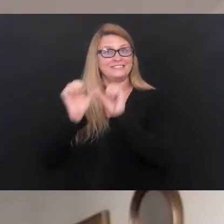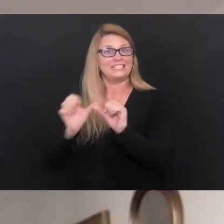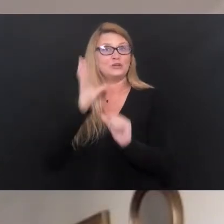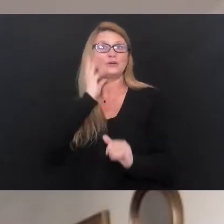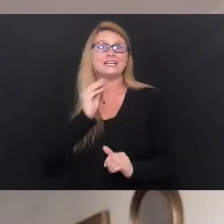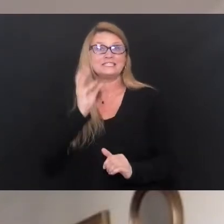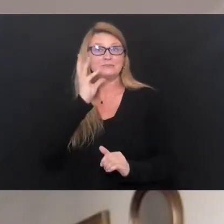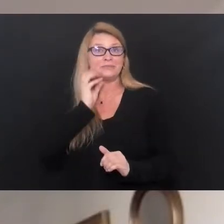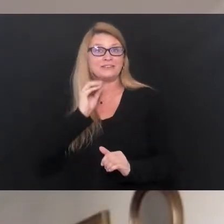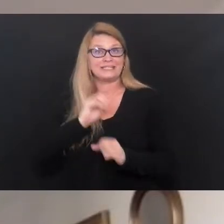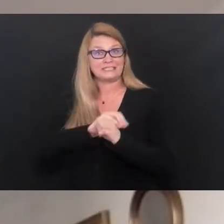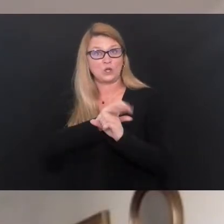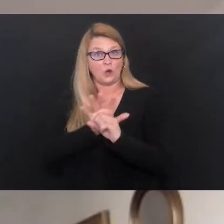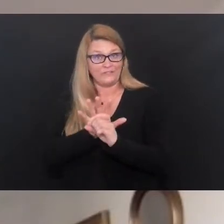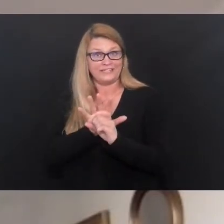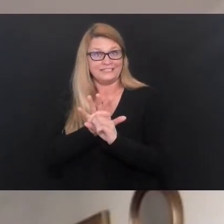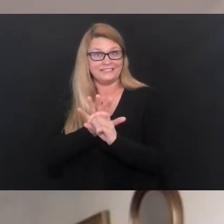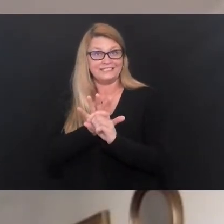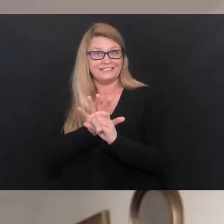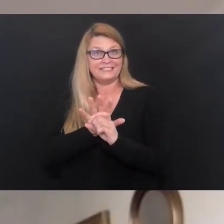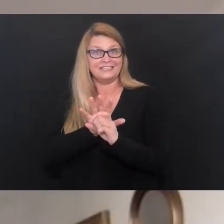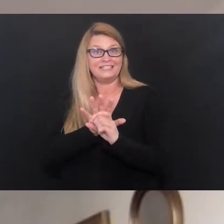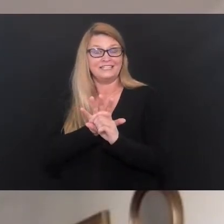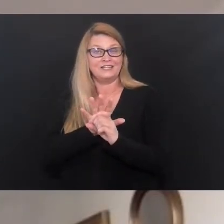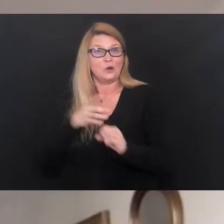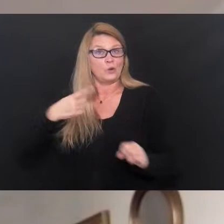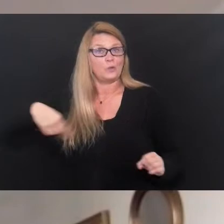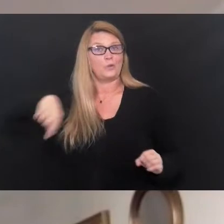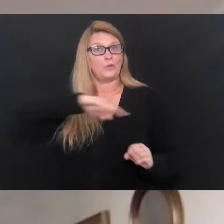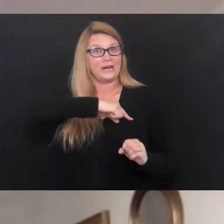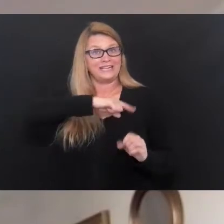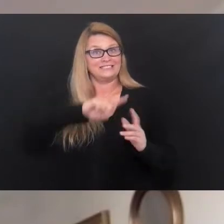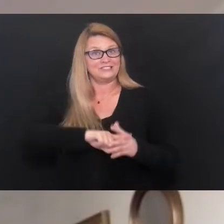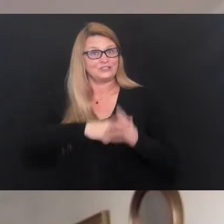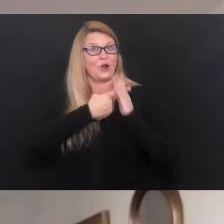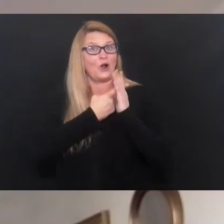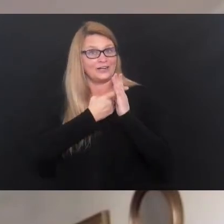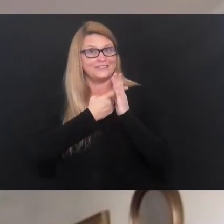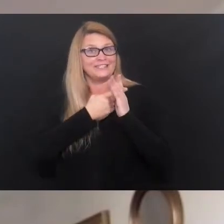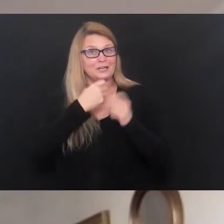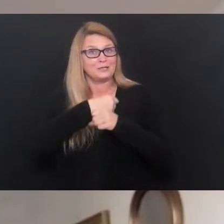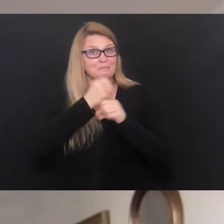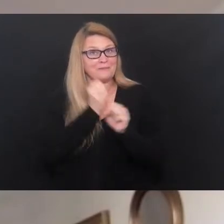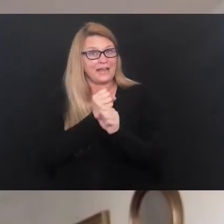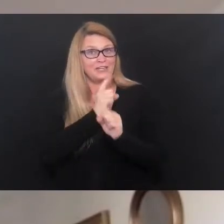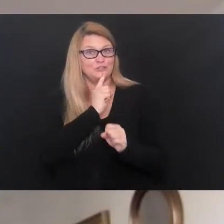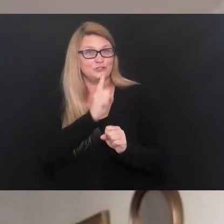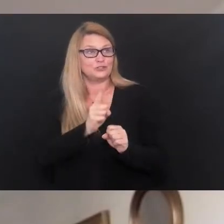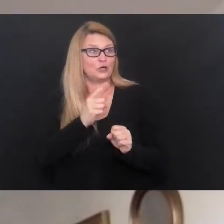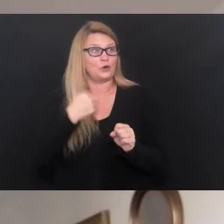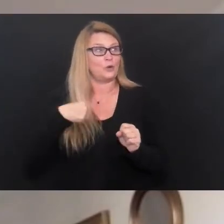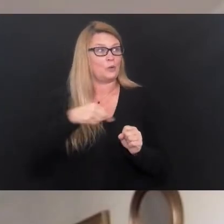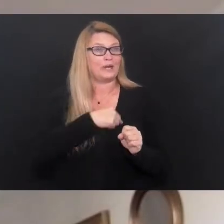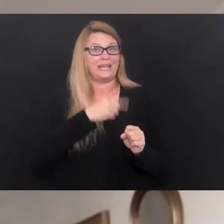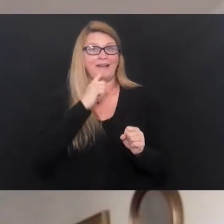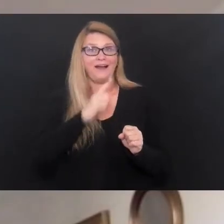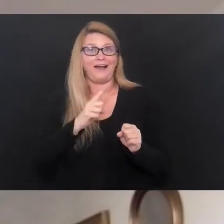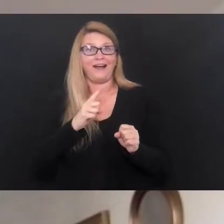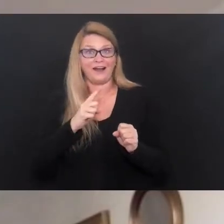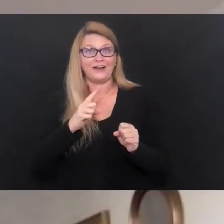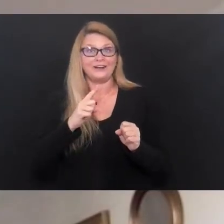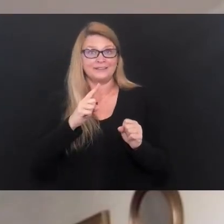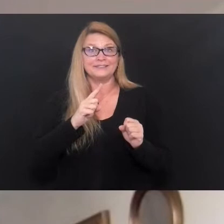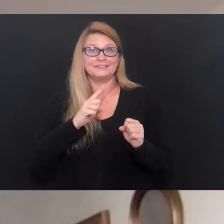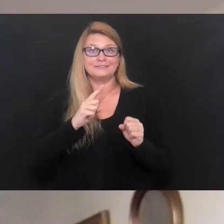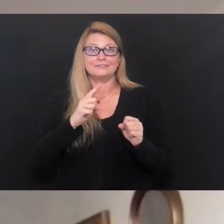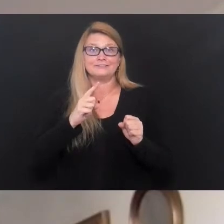experience COVID-19 and we start to make sure that we are messaging very